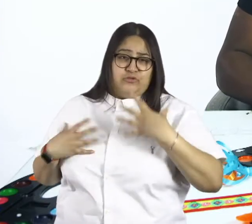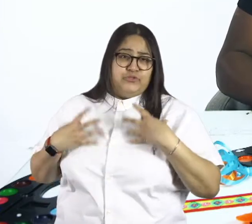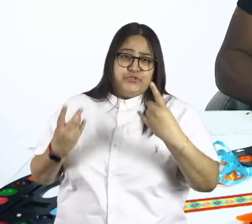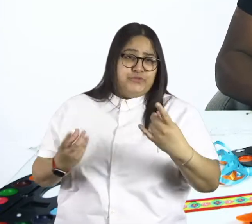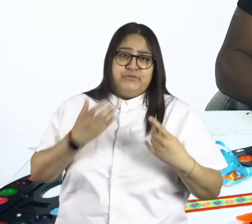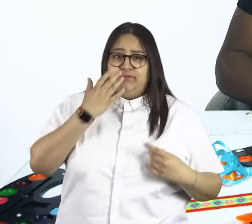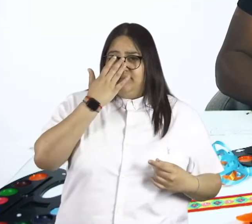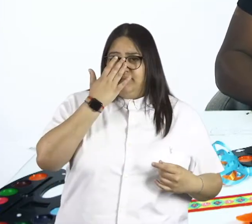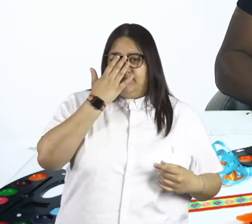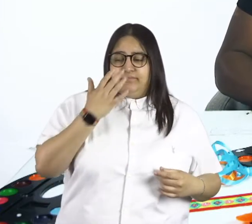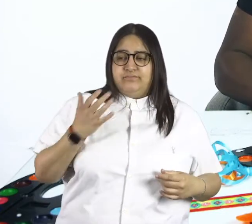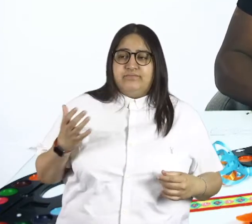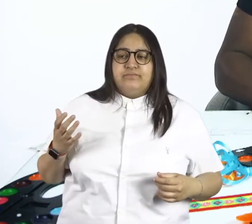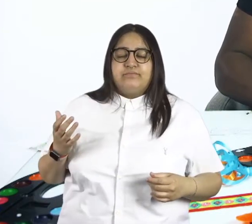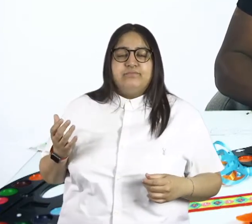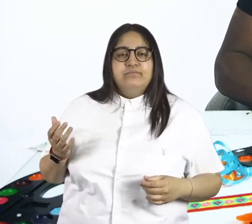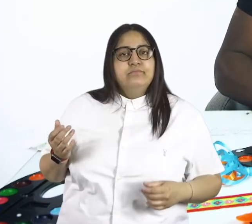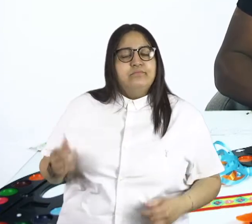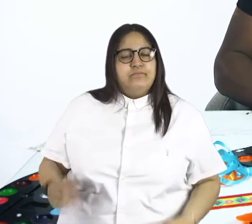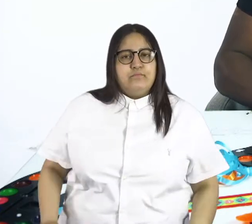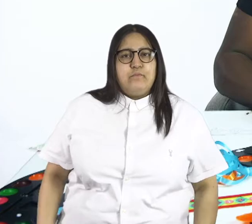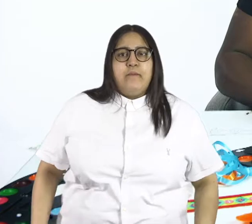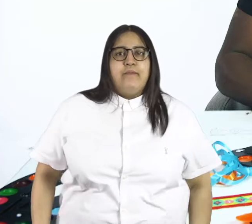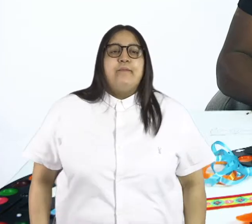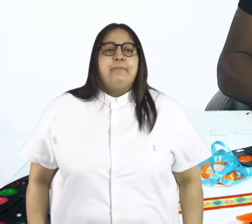to a degree.